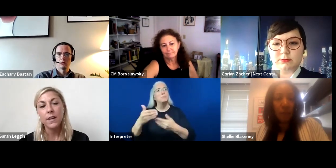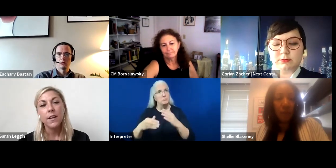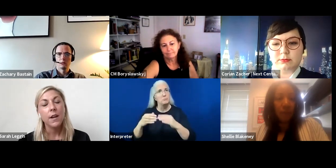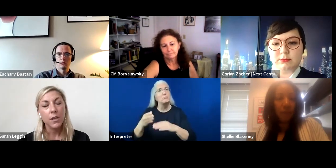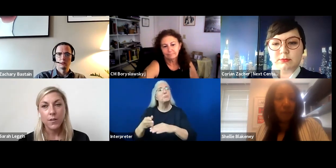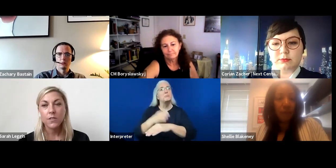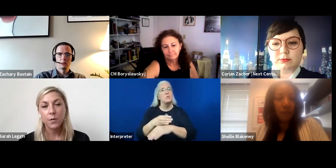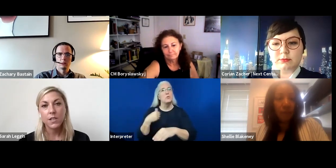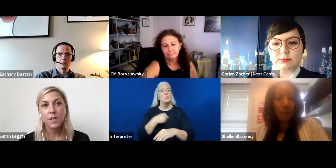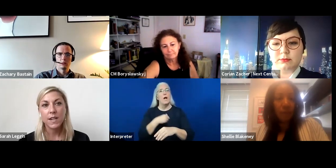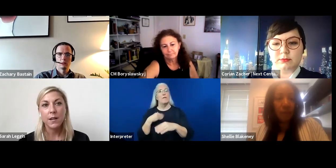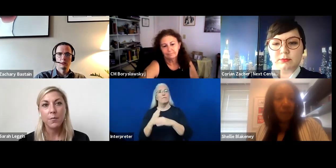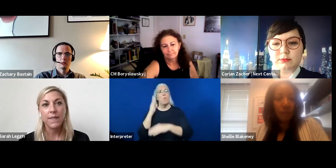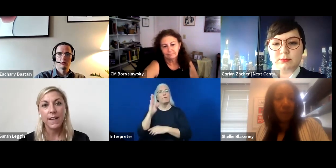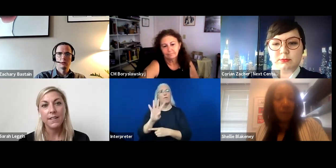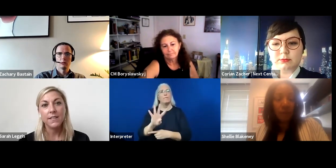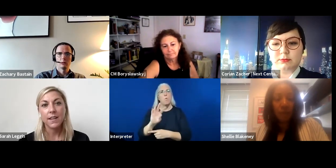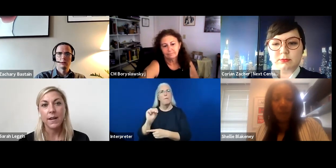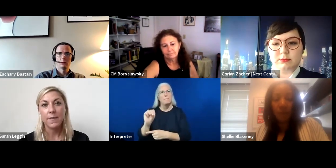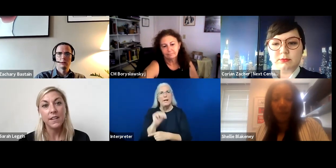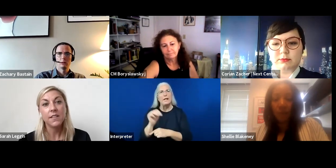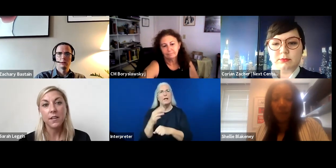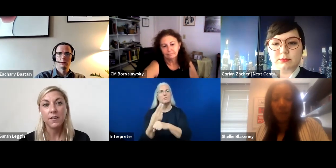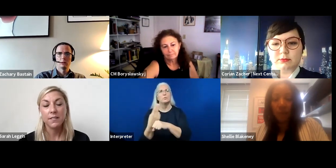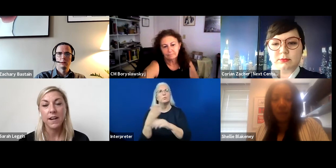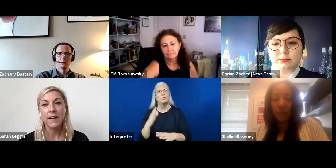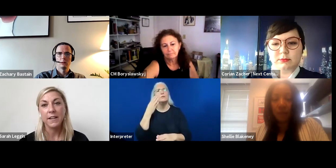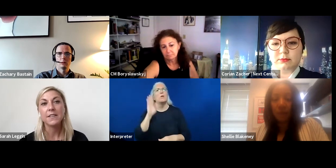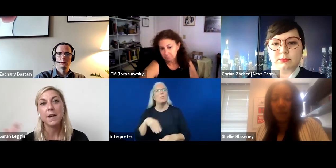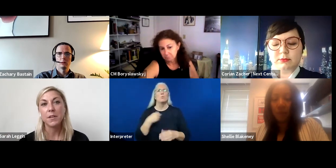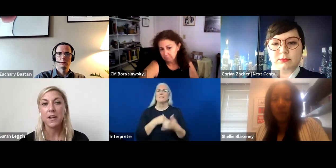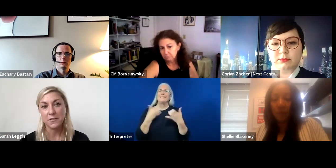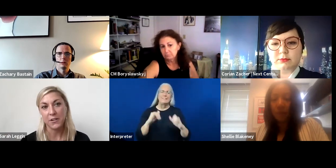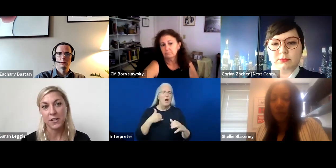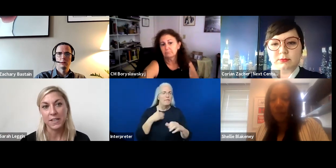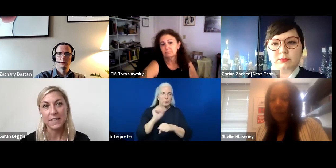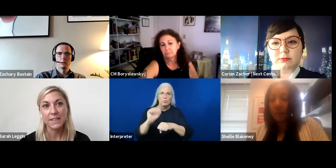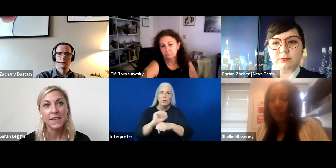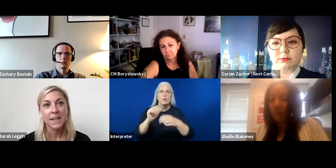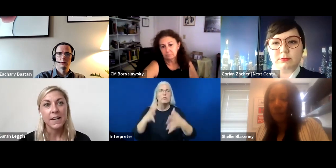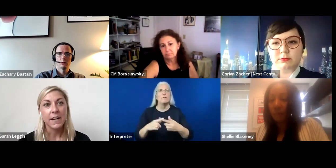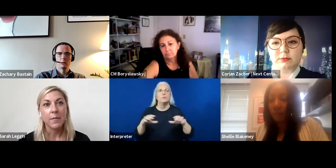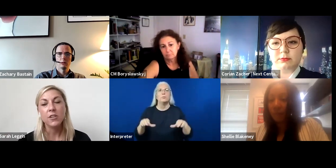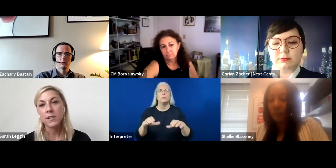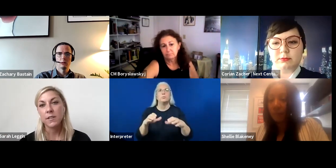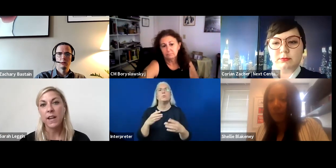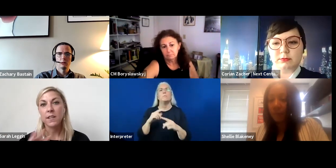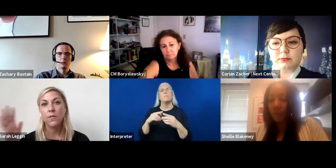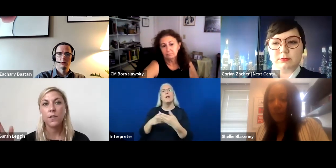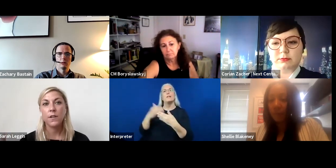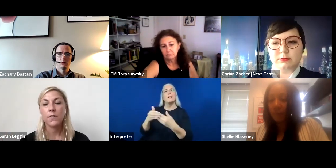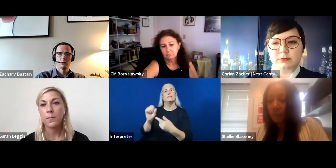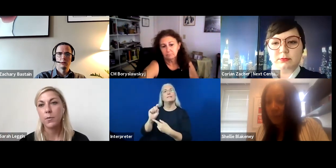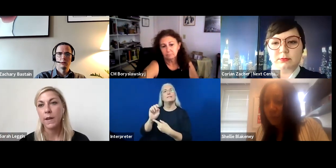now, and we know there's still work to be done, but that is a good step in the right direction at least. And just as